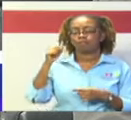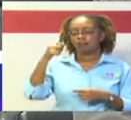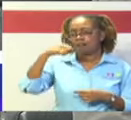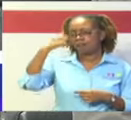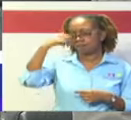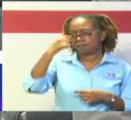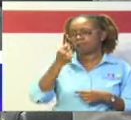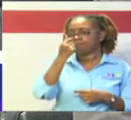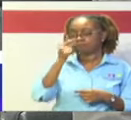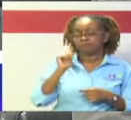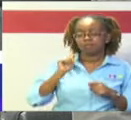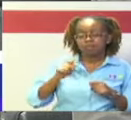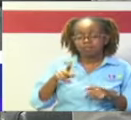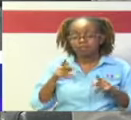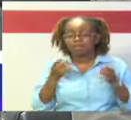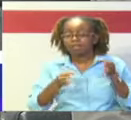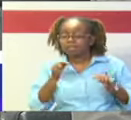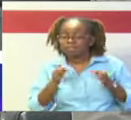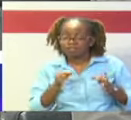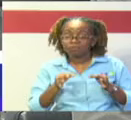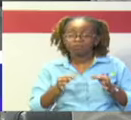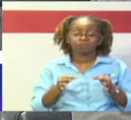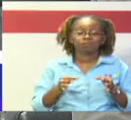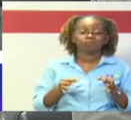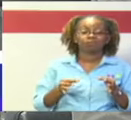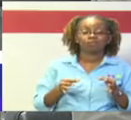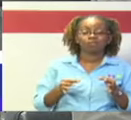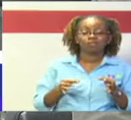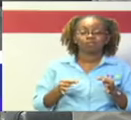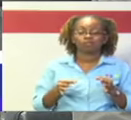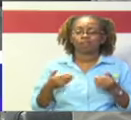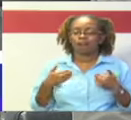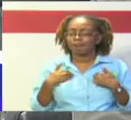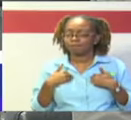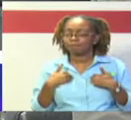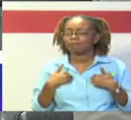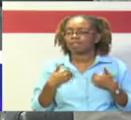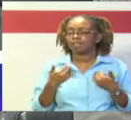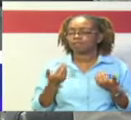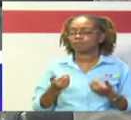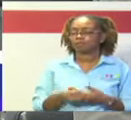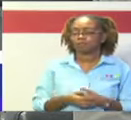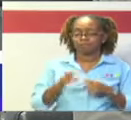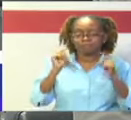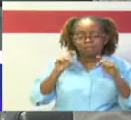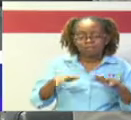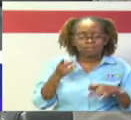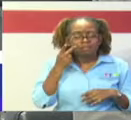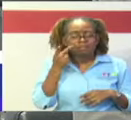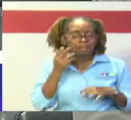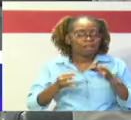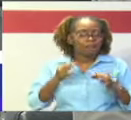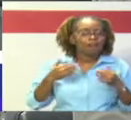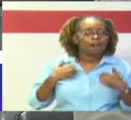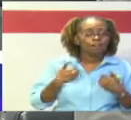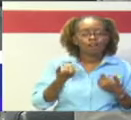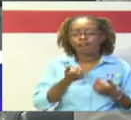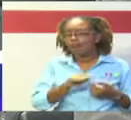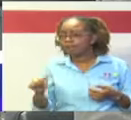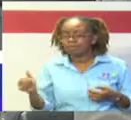being a COVID infection is reasonably high given the level of circulation of COVID-19 in the populations that our Trinidadians are